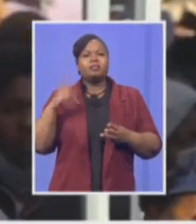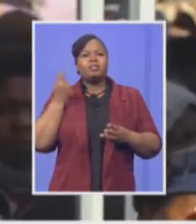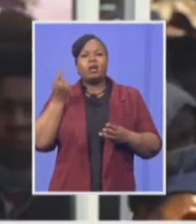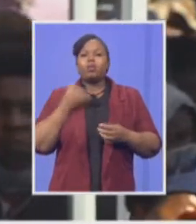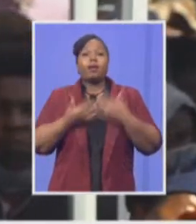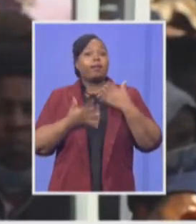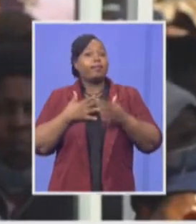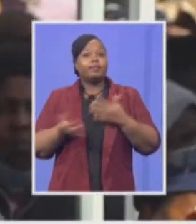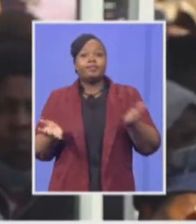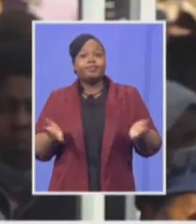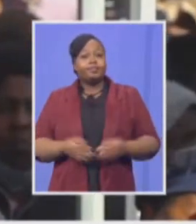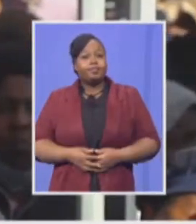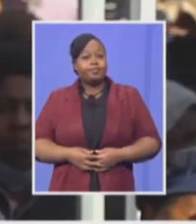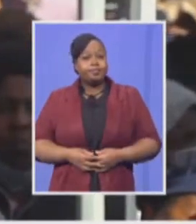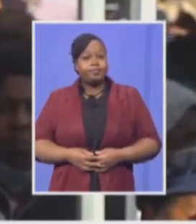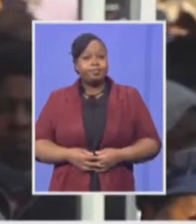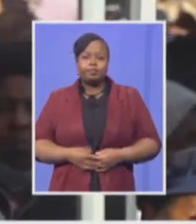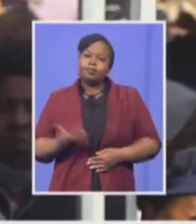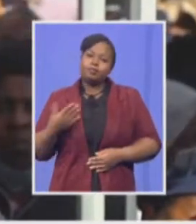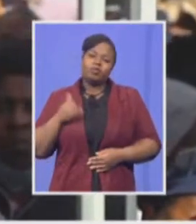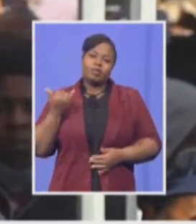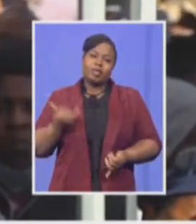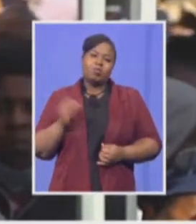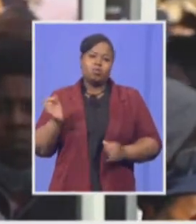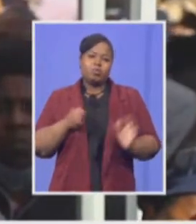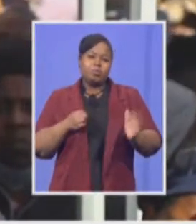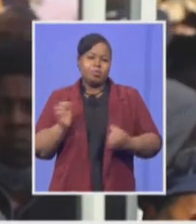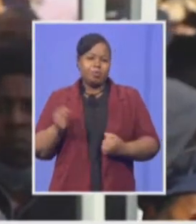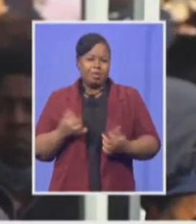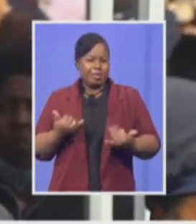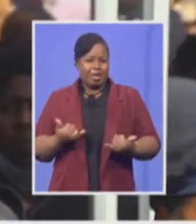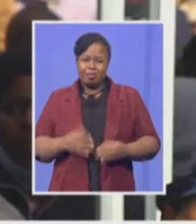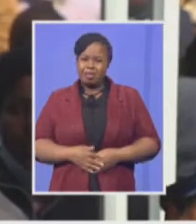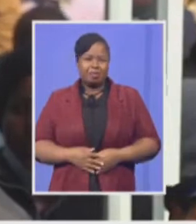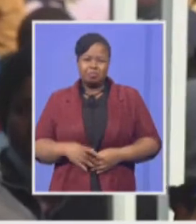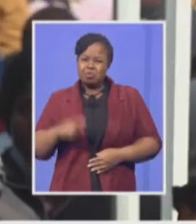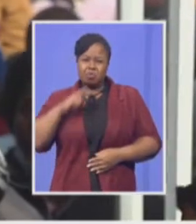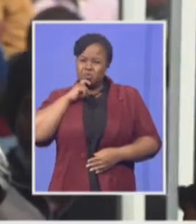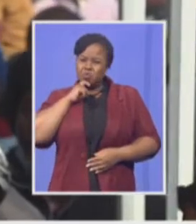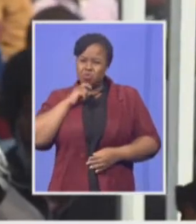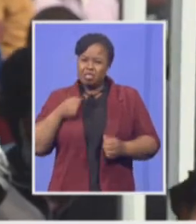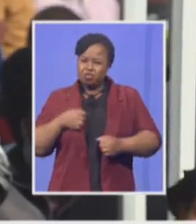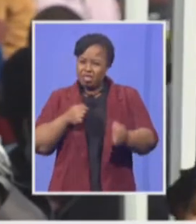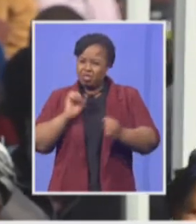anywhere. So the employment criteria is